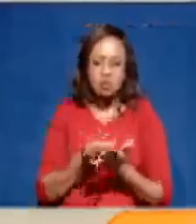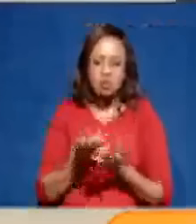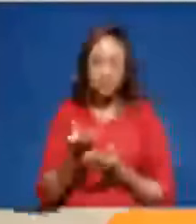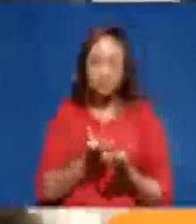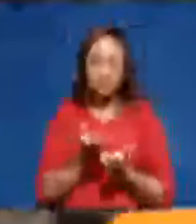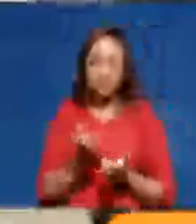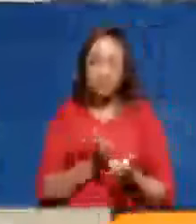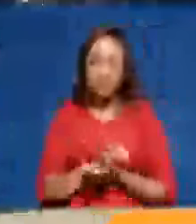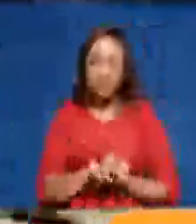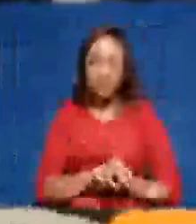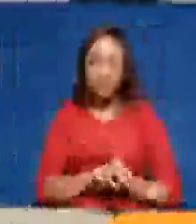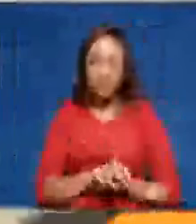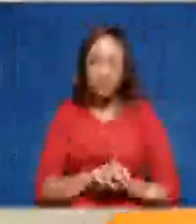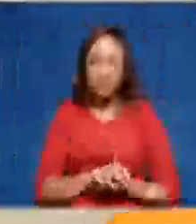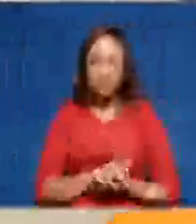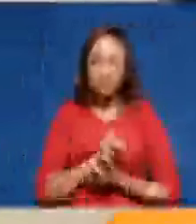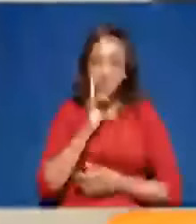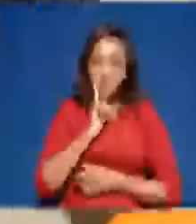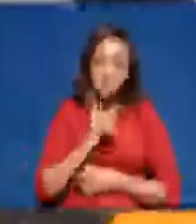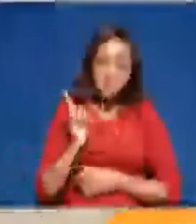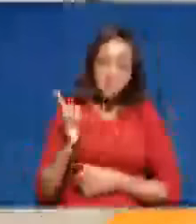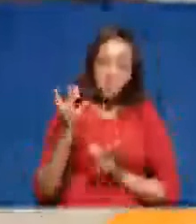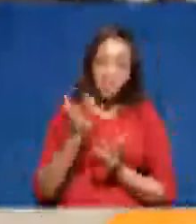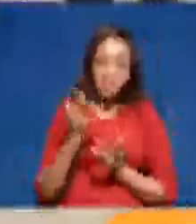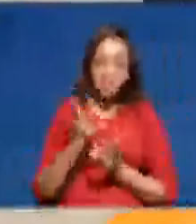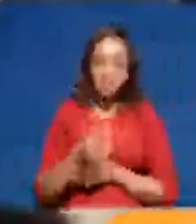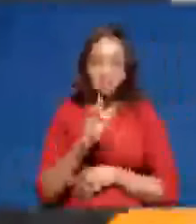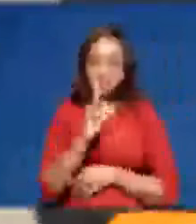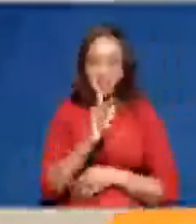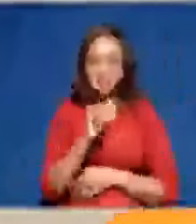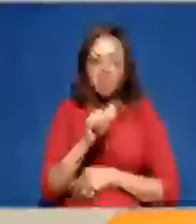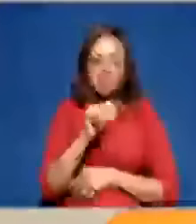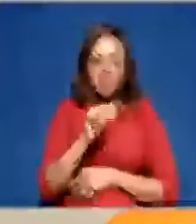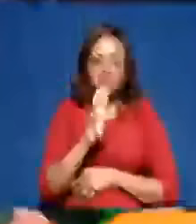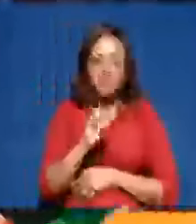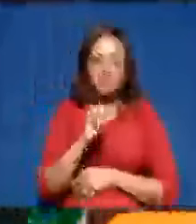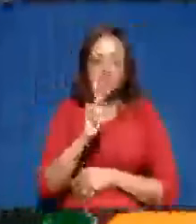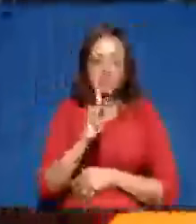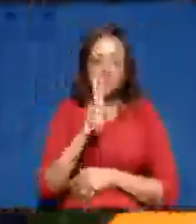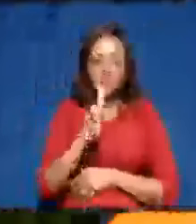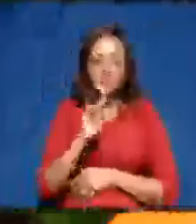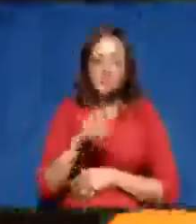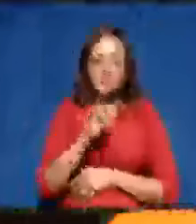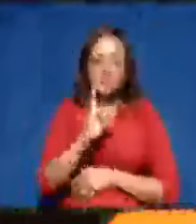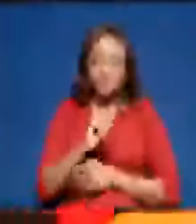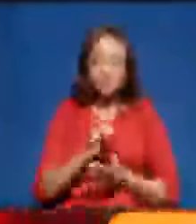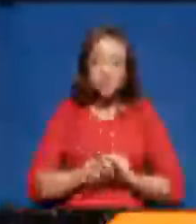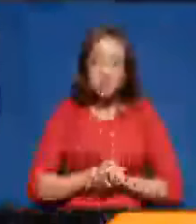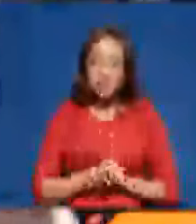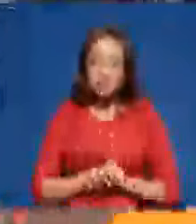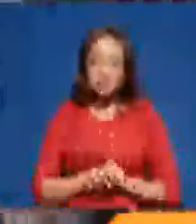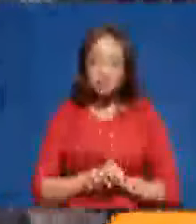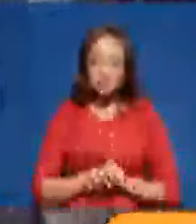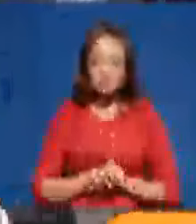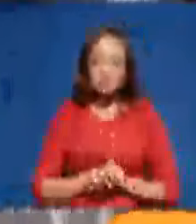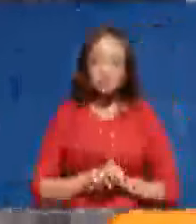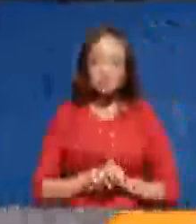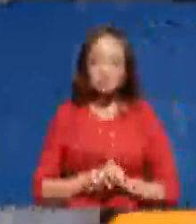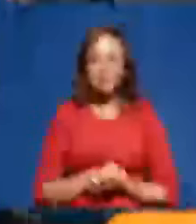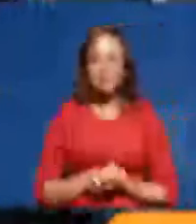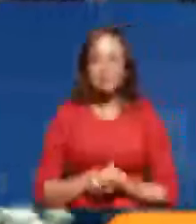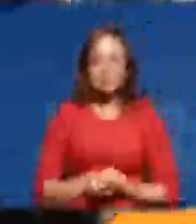As you walk through the streets of Nairobi's Kamukunji Trade Center, the hustle and bustle may fool you to think that business is booming. But